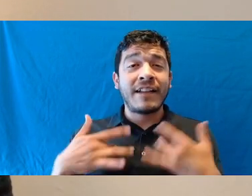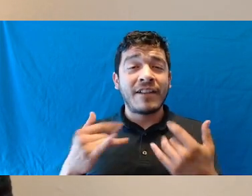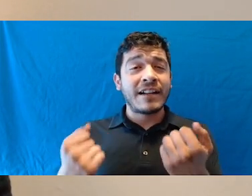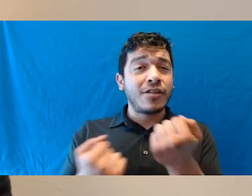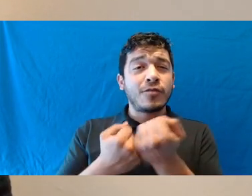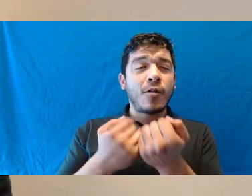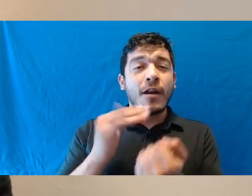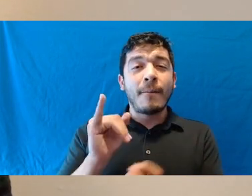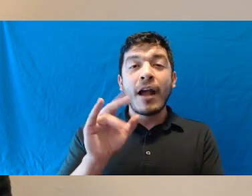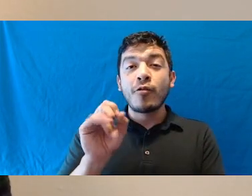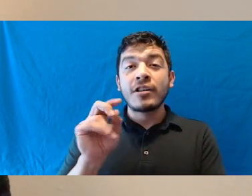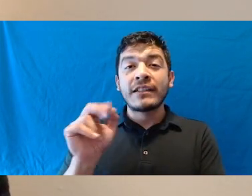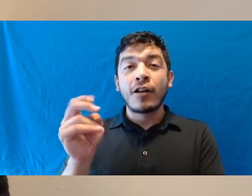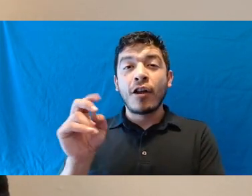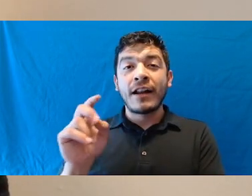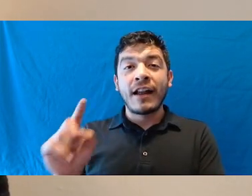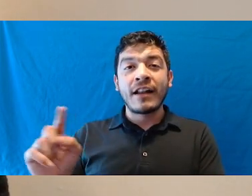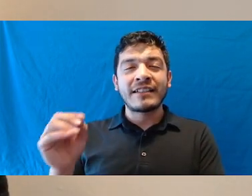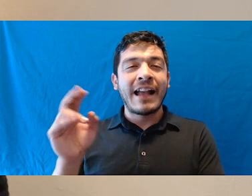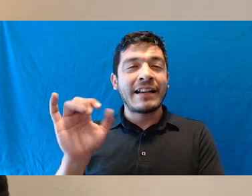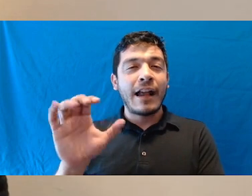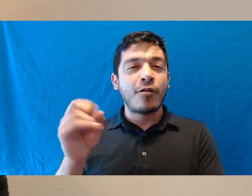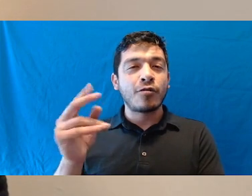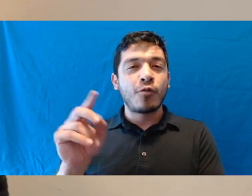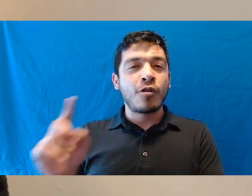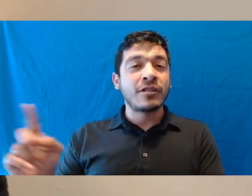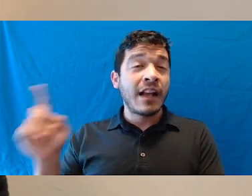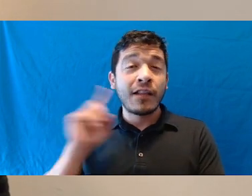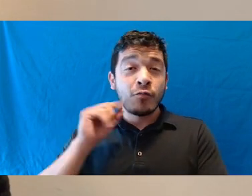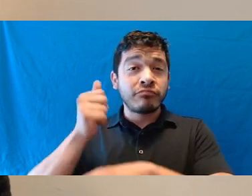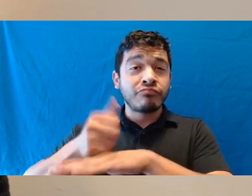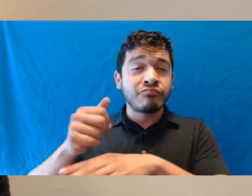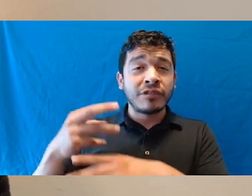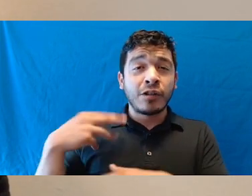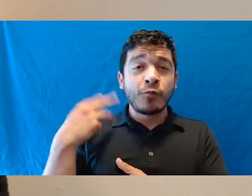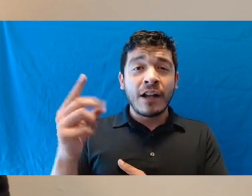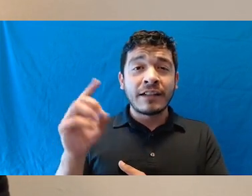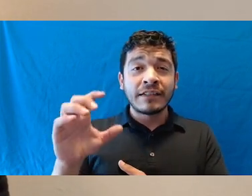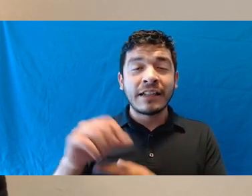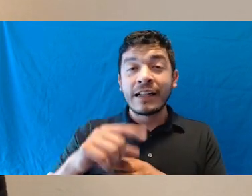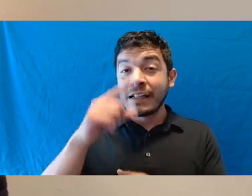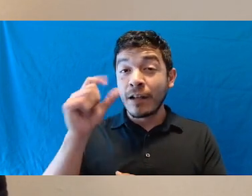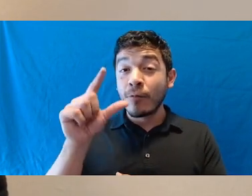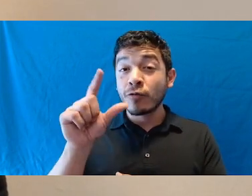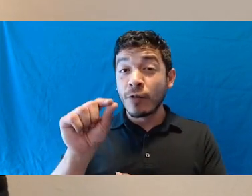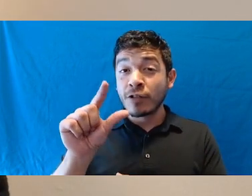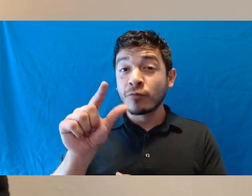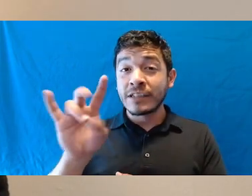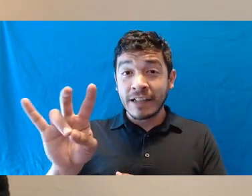Swartz, and it will take place in Washington, D.C. in summer 2027. Washington, D.C. is the